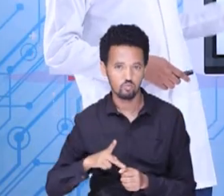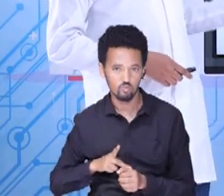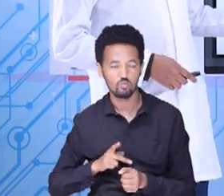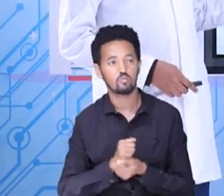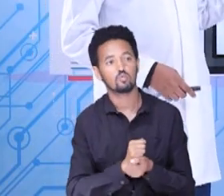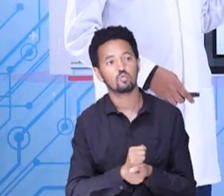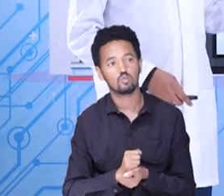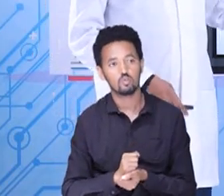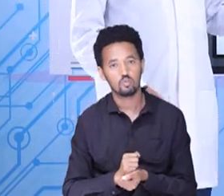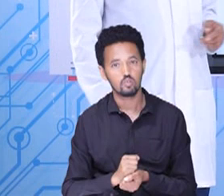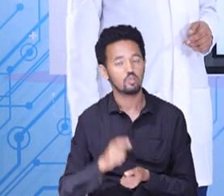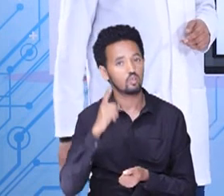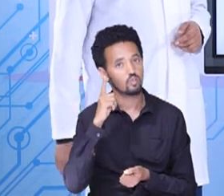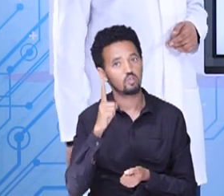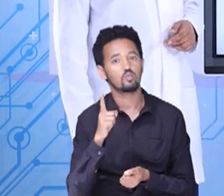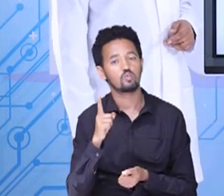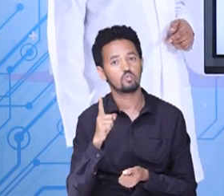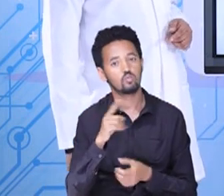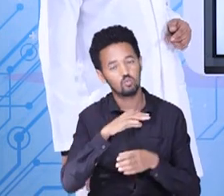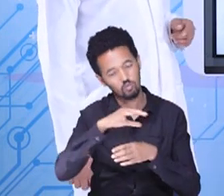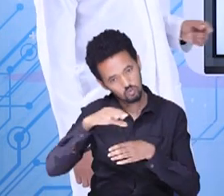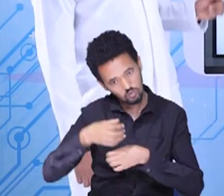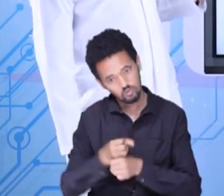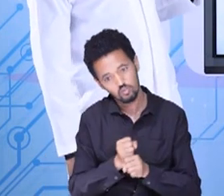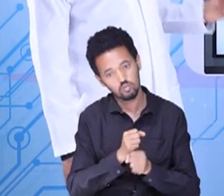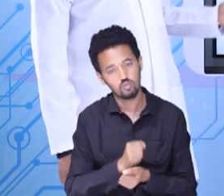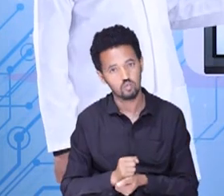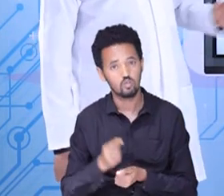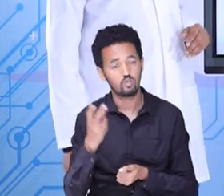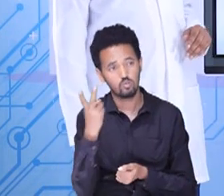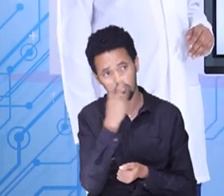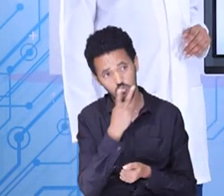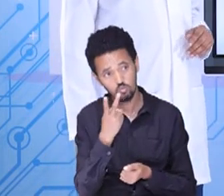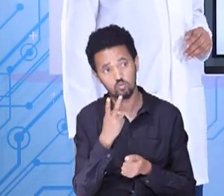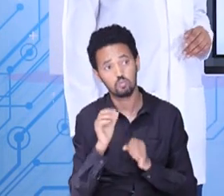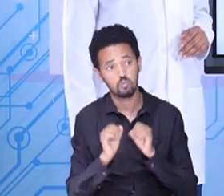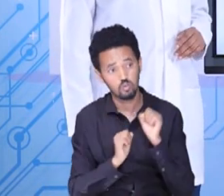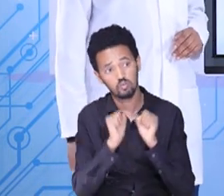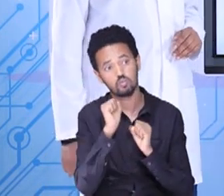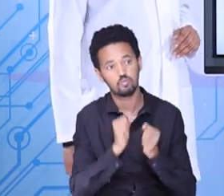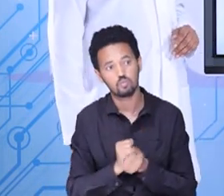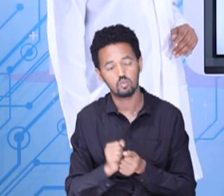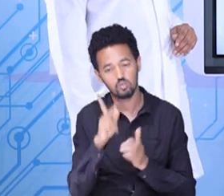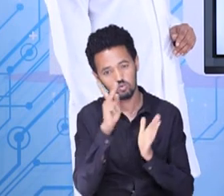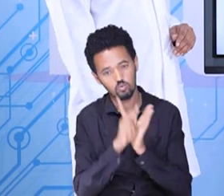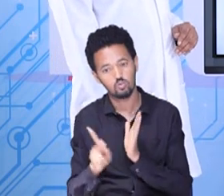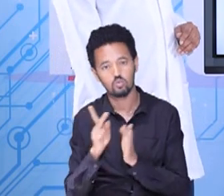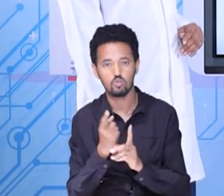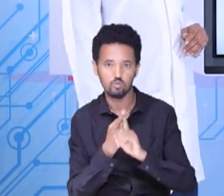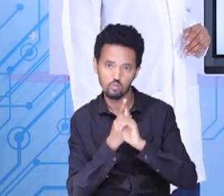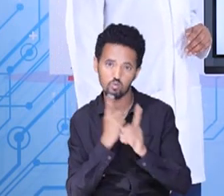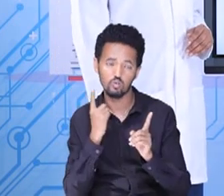in 1969, he was organized a group of armed men to assassinate the emperor, and he was killed and shot